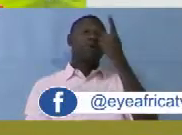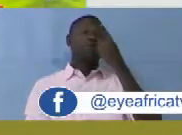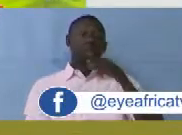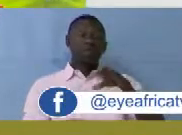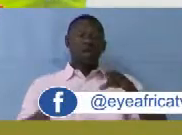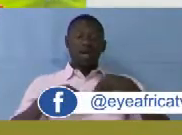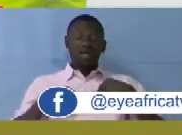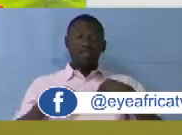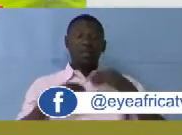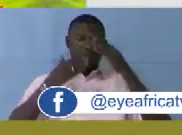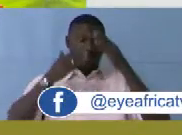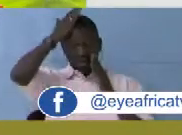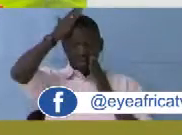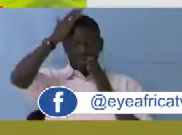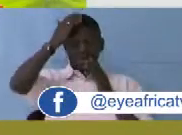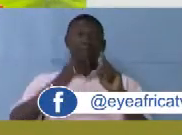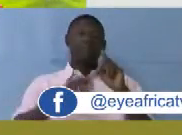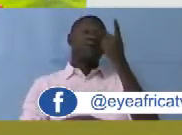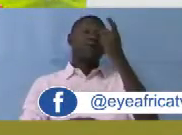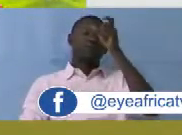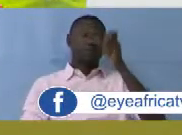was the first to visit here.